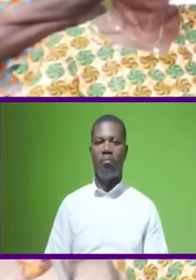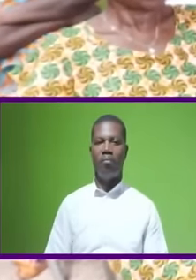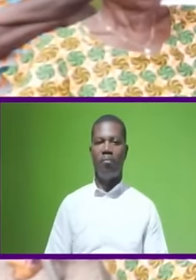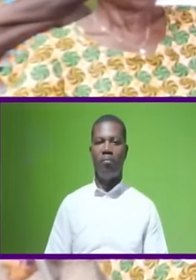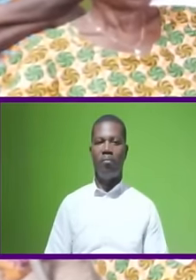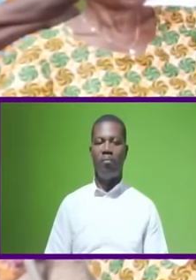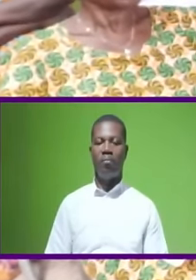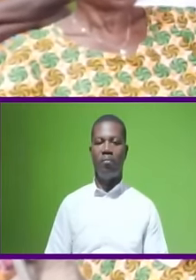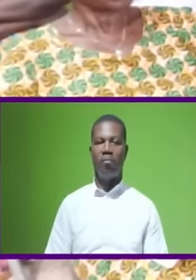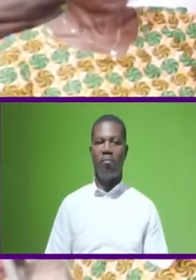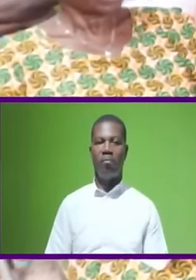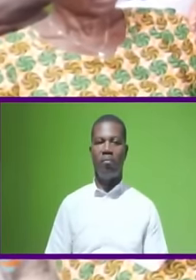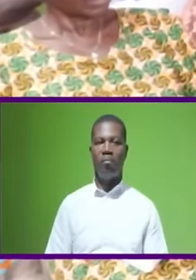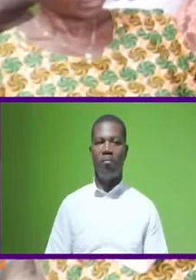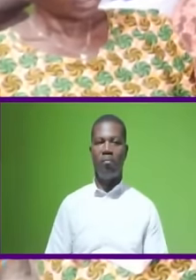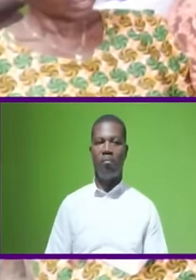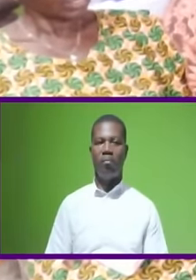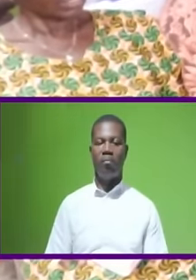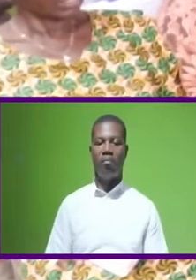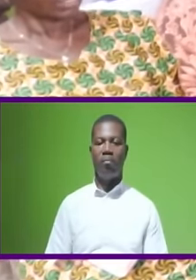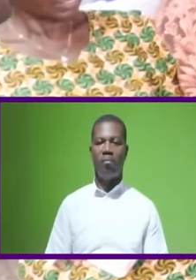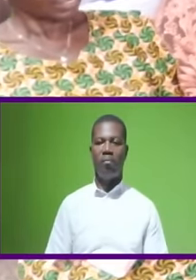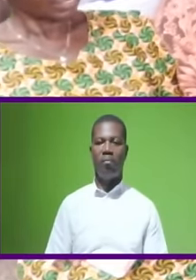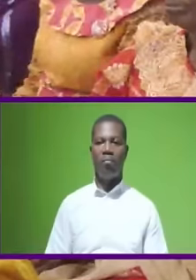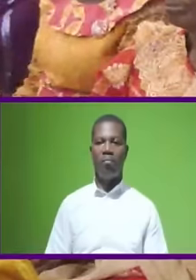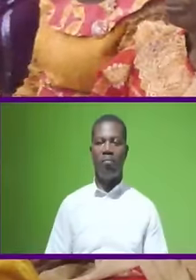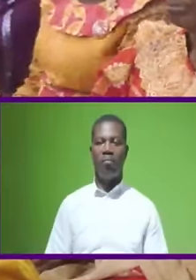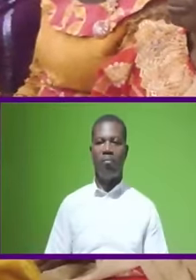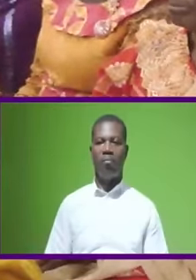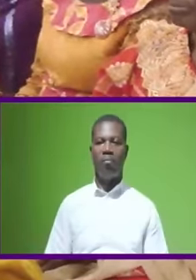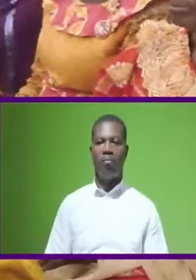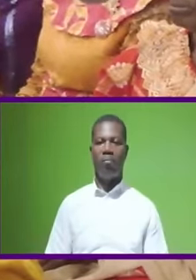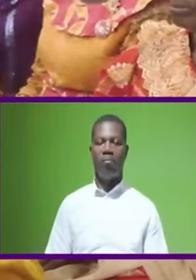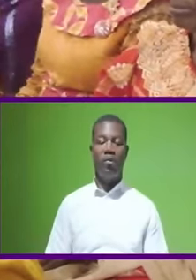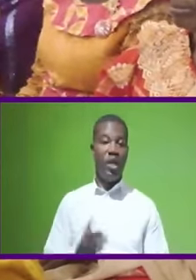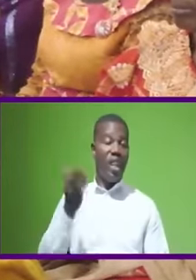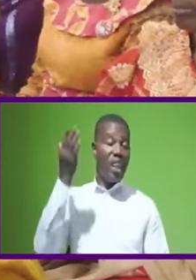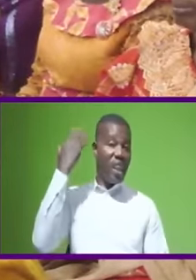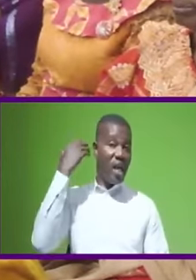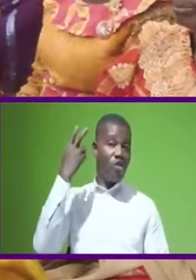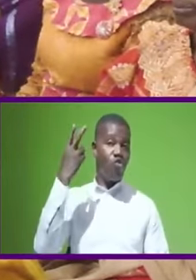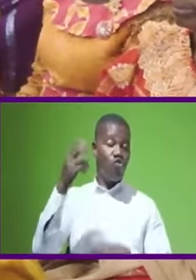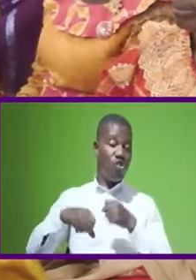Atom Group and the Second Chance who are needy.